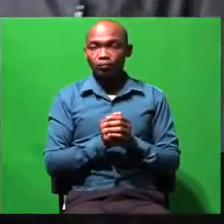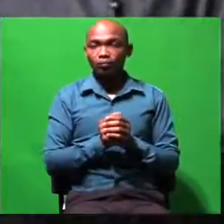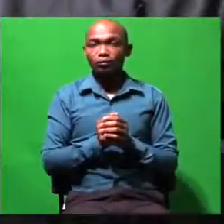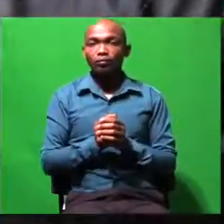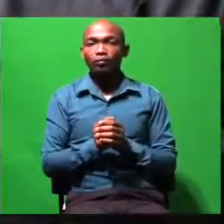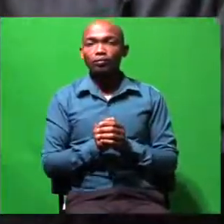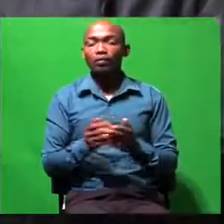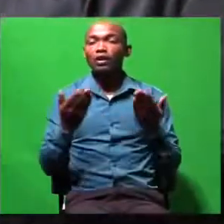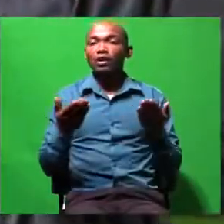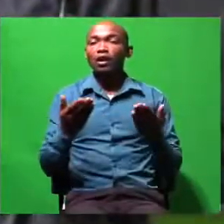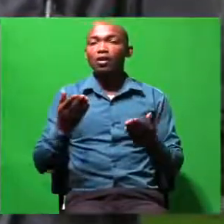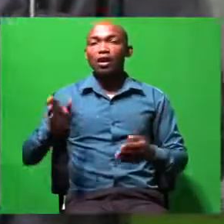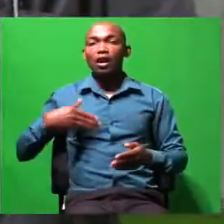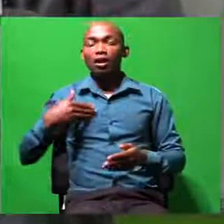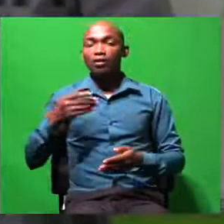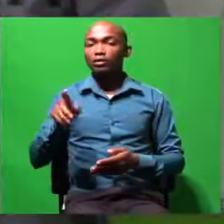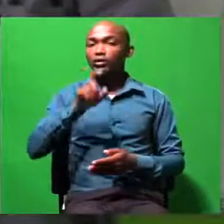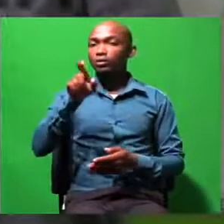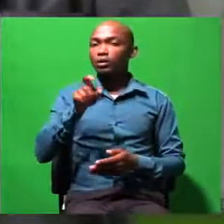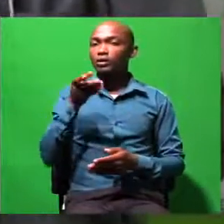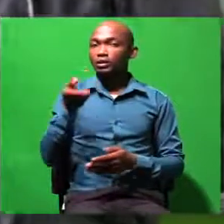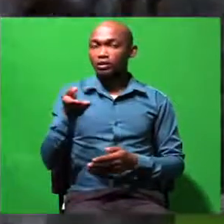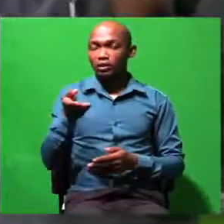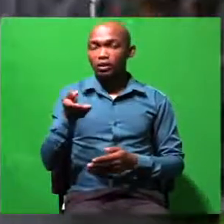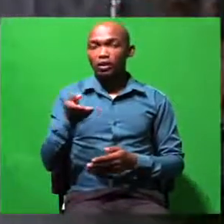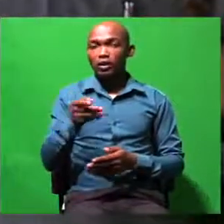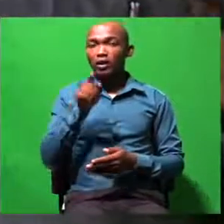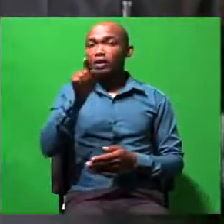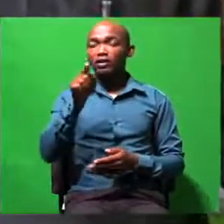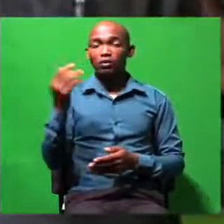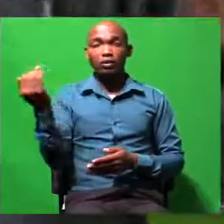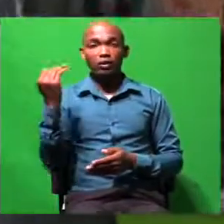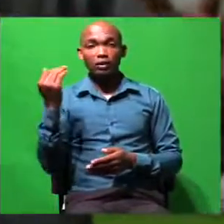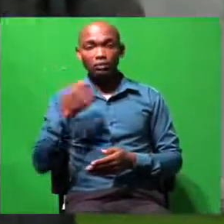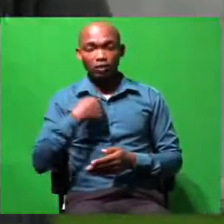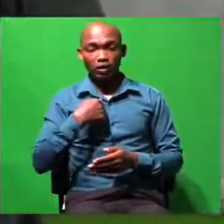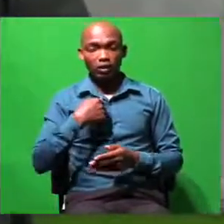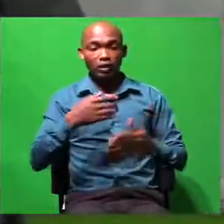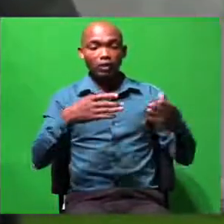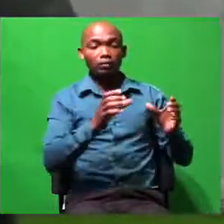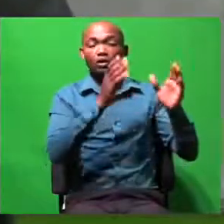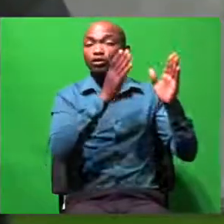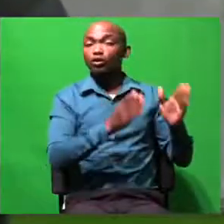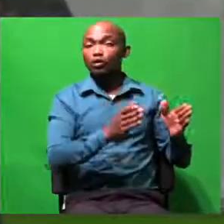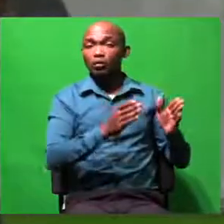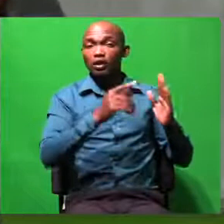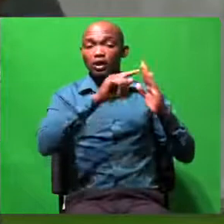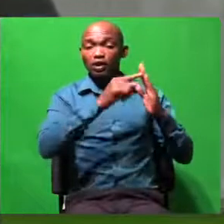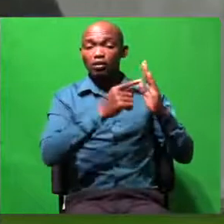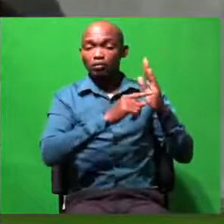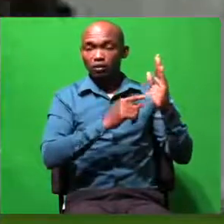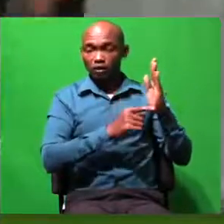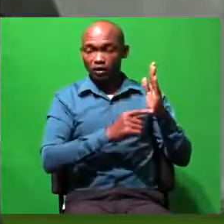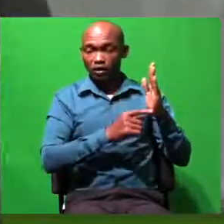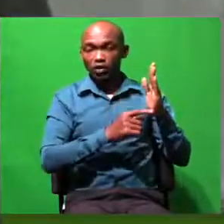now I want to ask you, my dear student, can you tell me those special group? Can you mention or